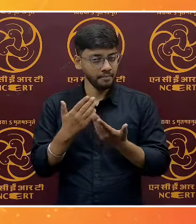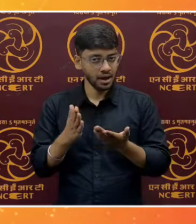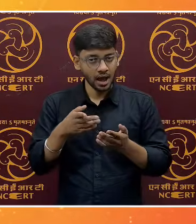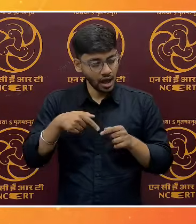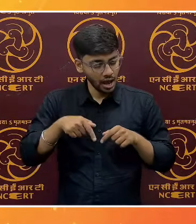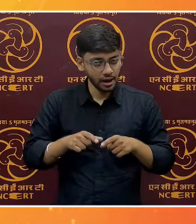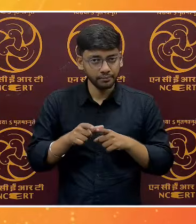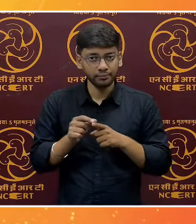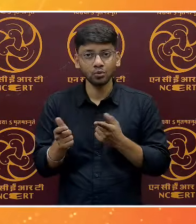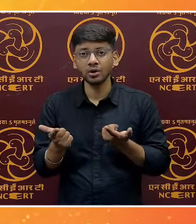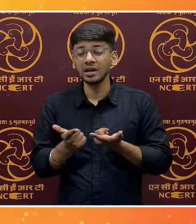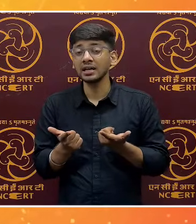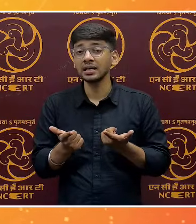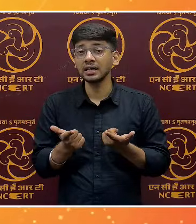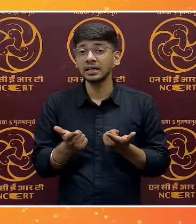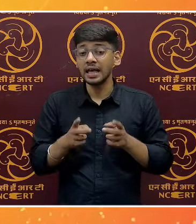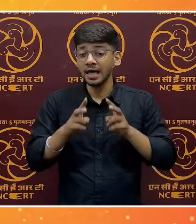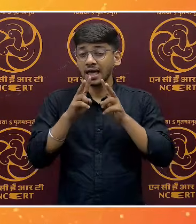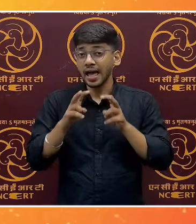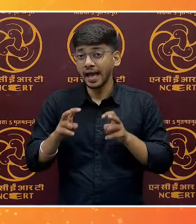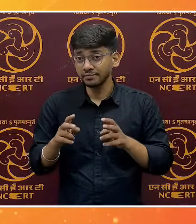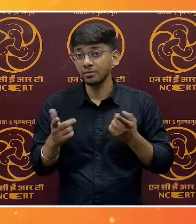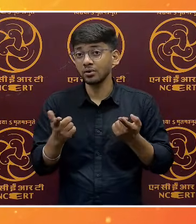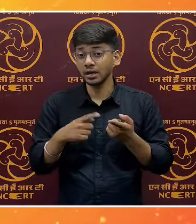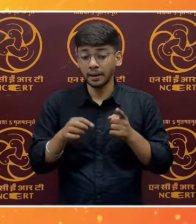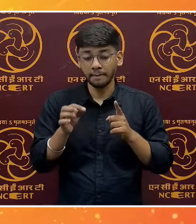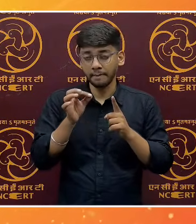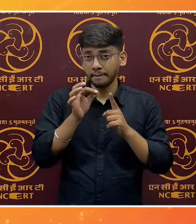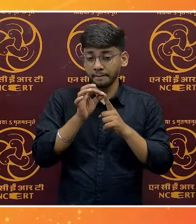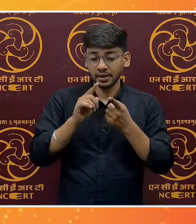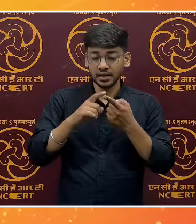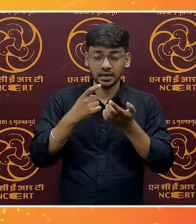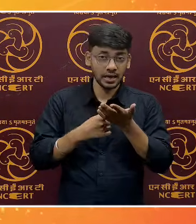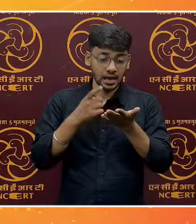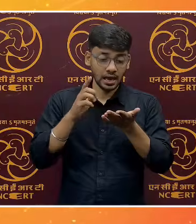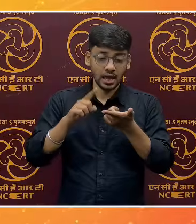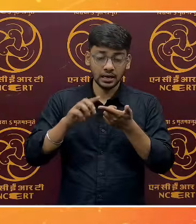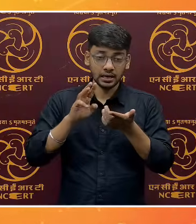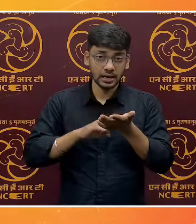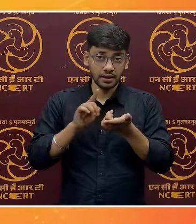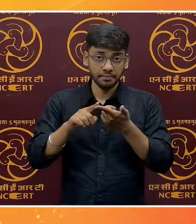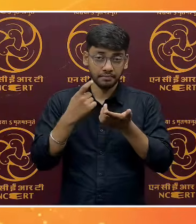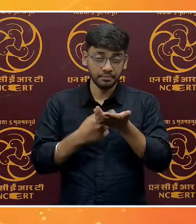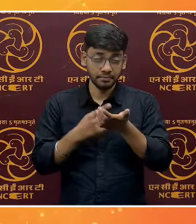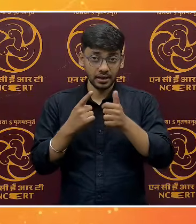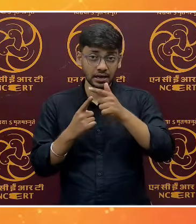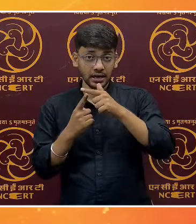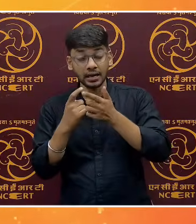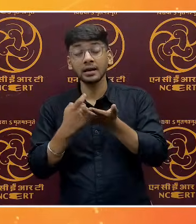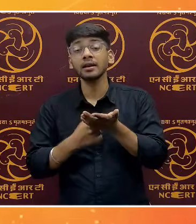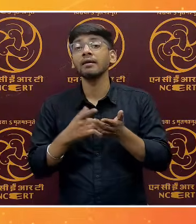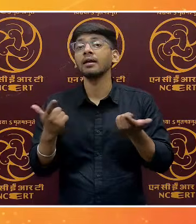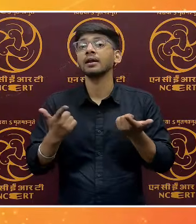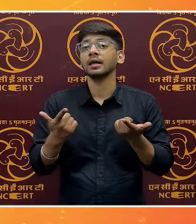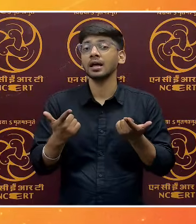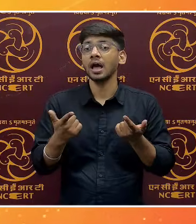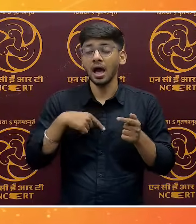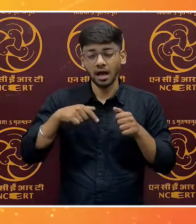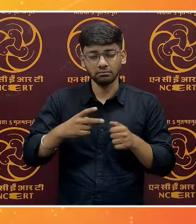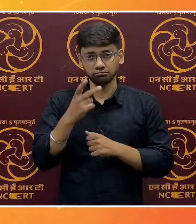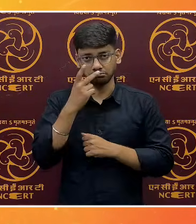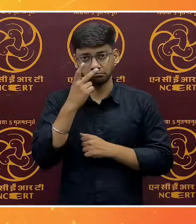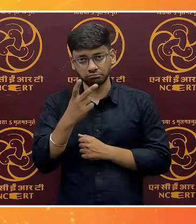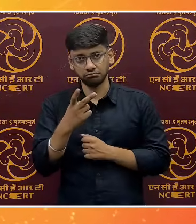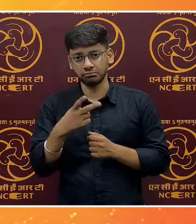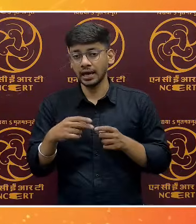to explore what is the perimeter. So we are going to the next step. Now here we can see we have